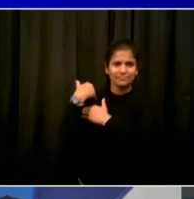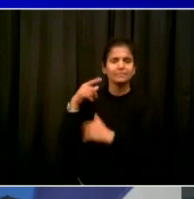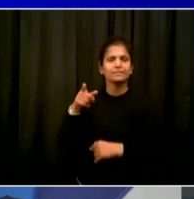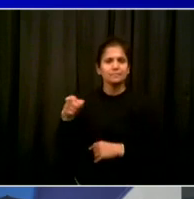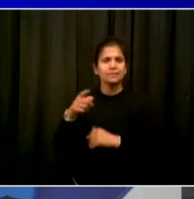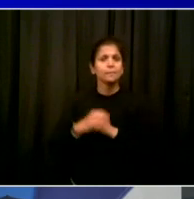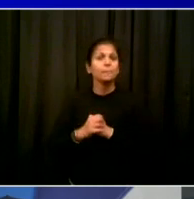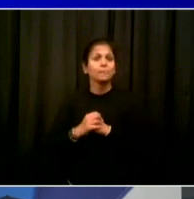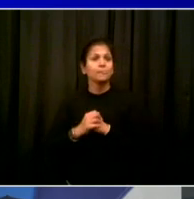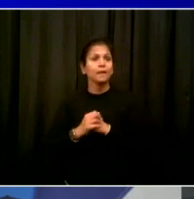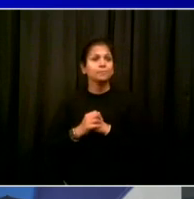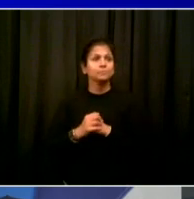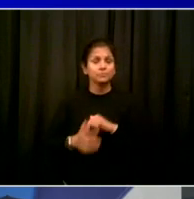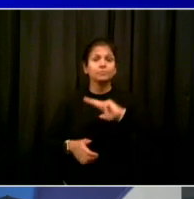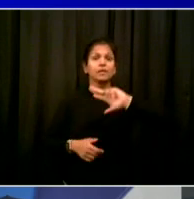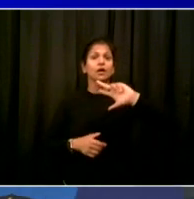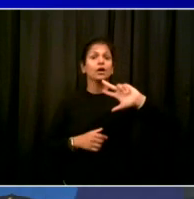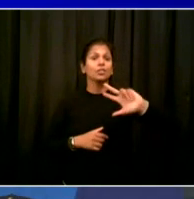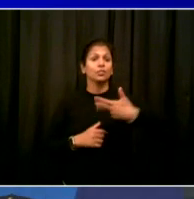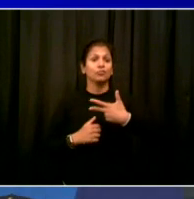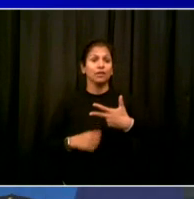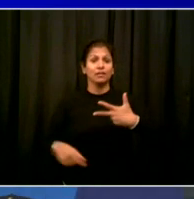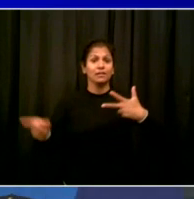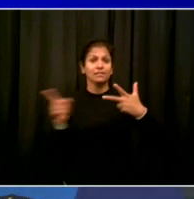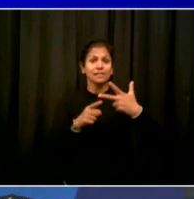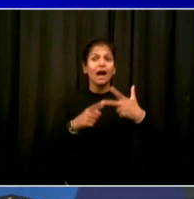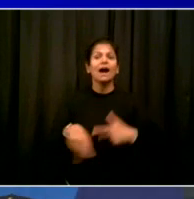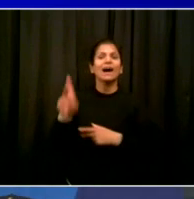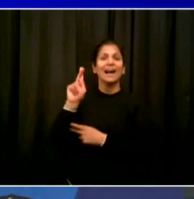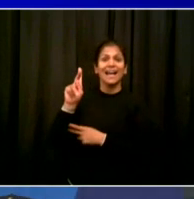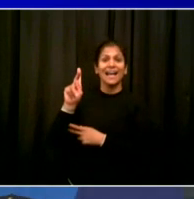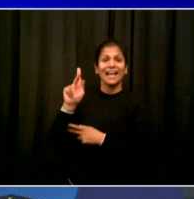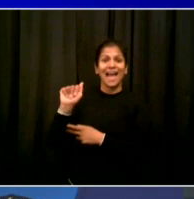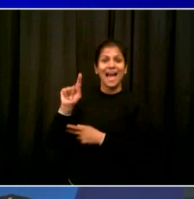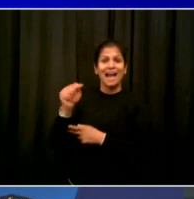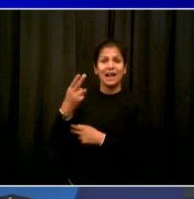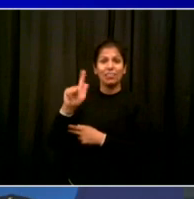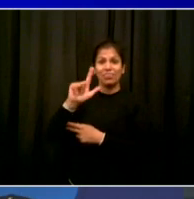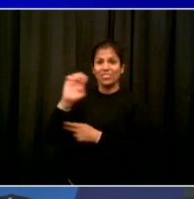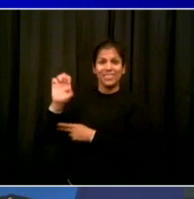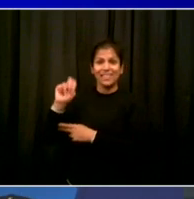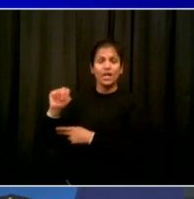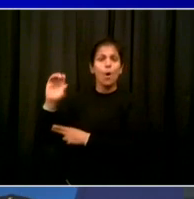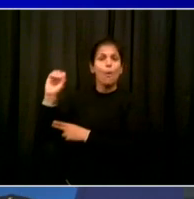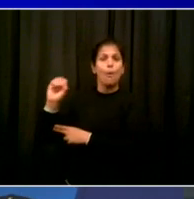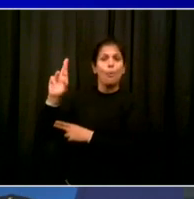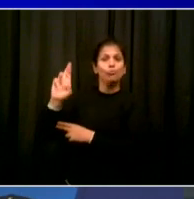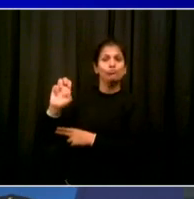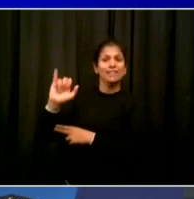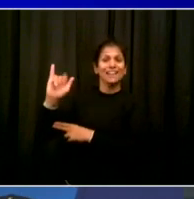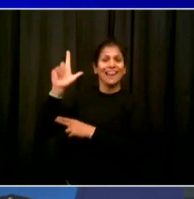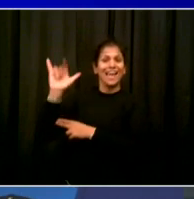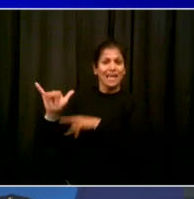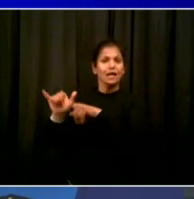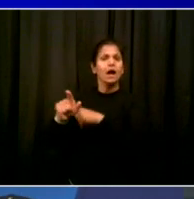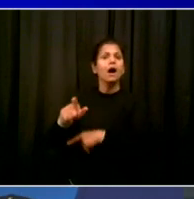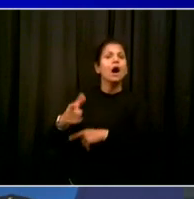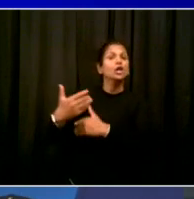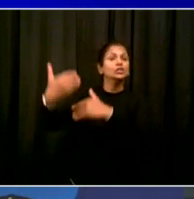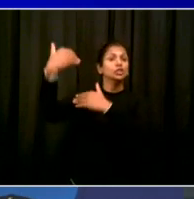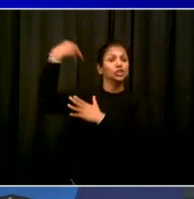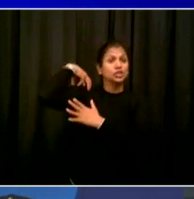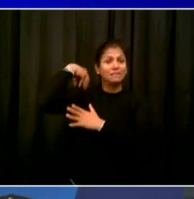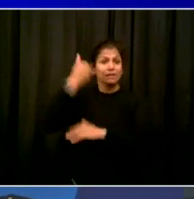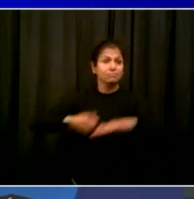Third, we have Assistant Chief Kathleen O'Reilly, and these transfers will come with promotions, who will be receiving a 3rd star